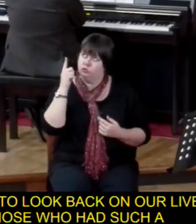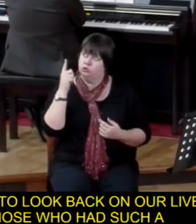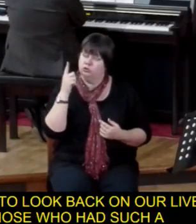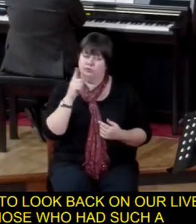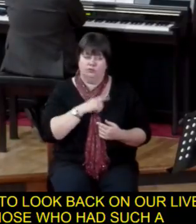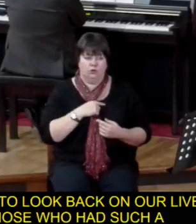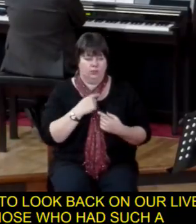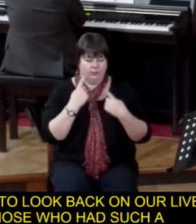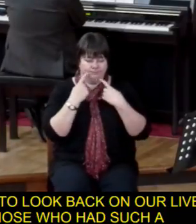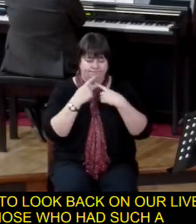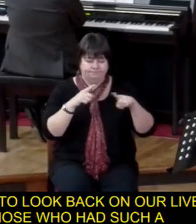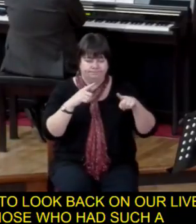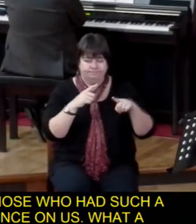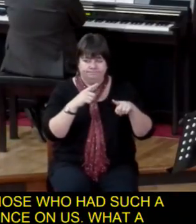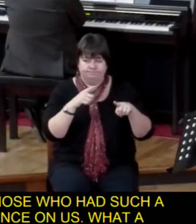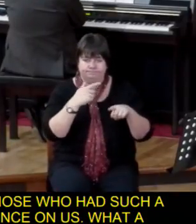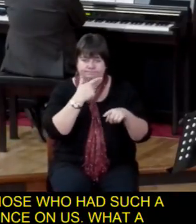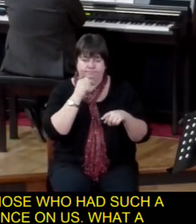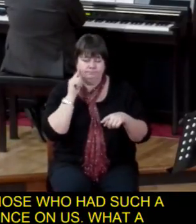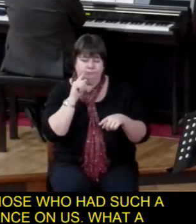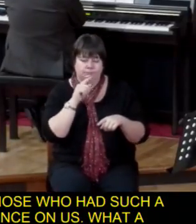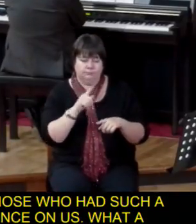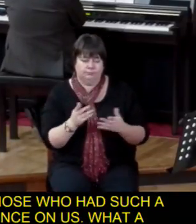bringing the message of freedom to everyone.